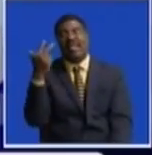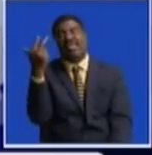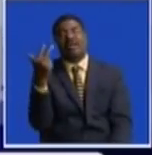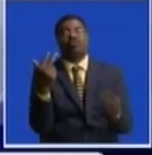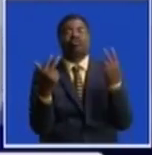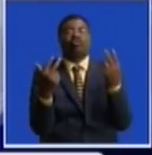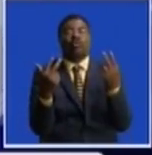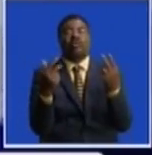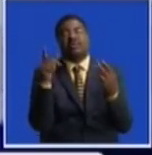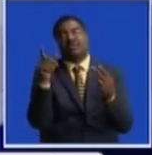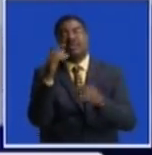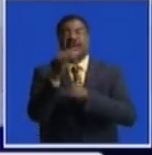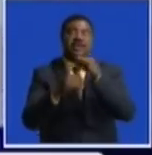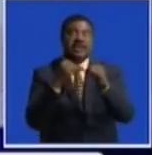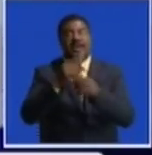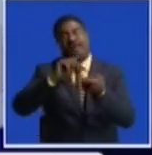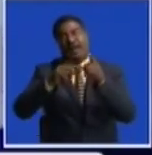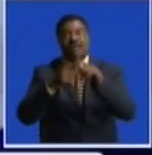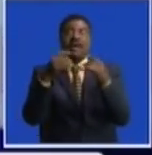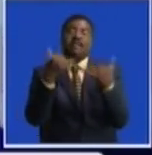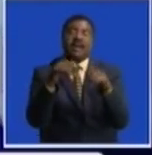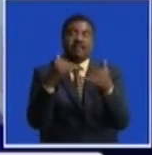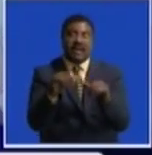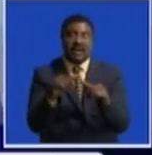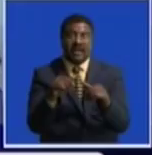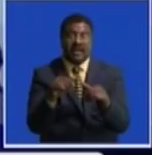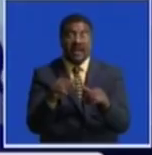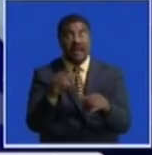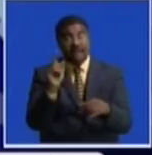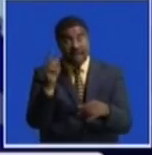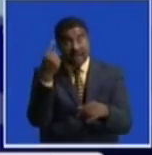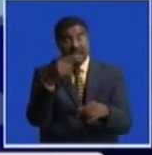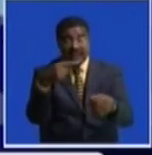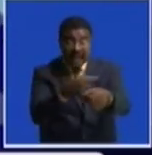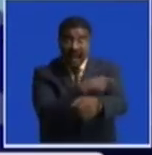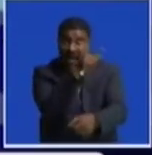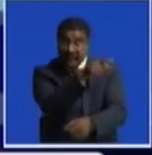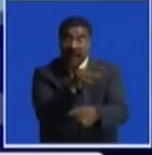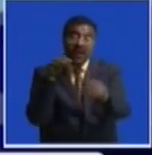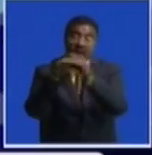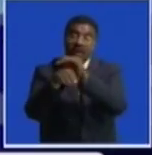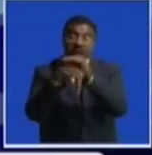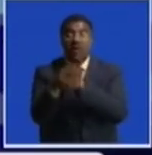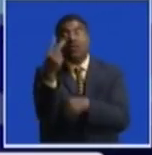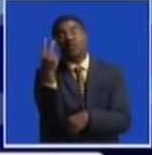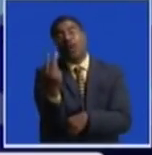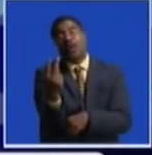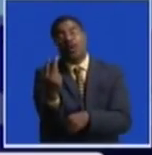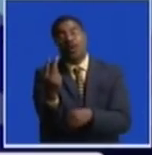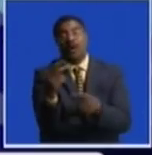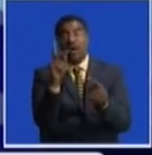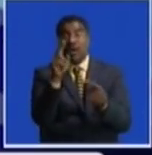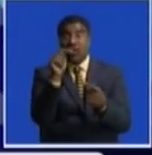played this afternoon. The She Polo Polo came from a 2-0 down to force a win via Rachel